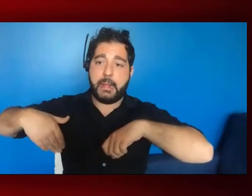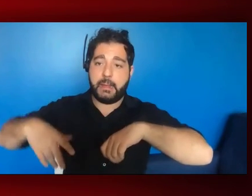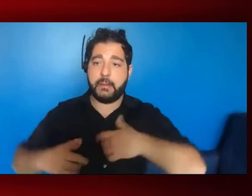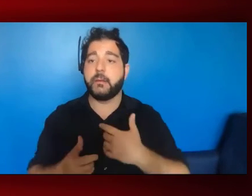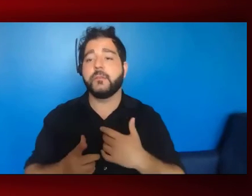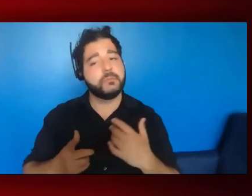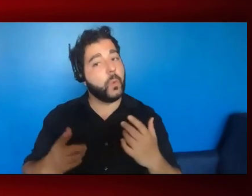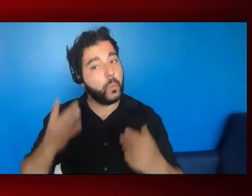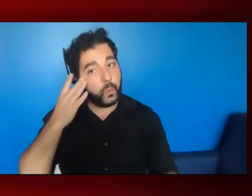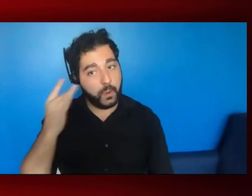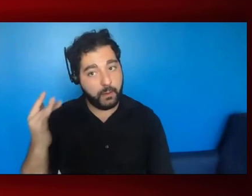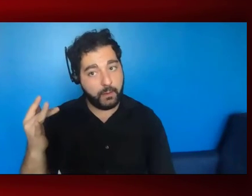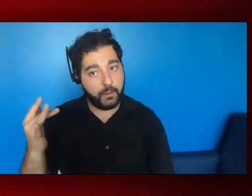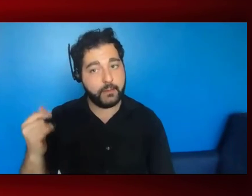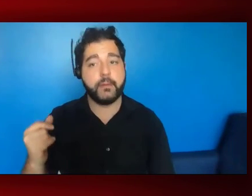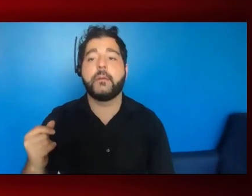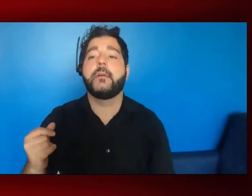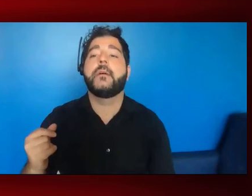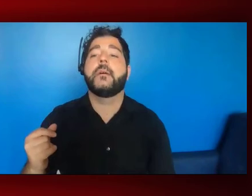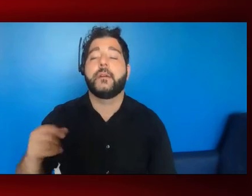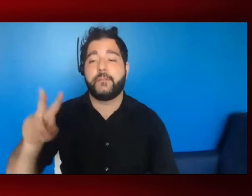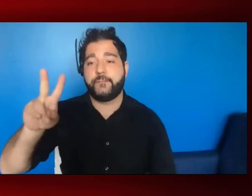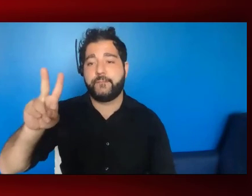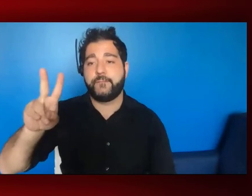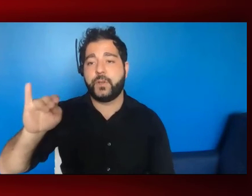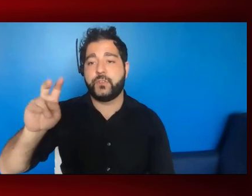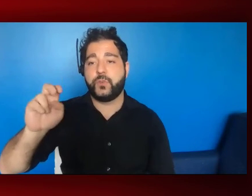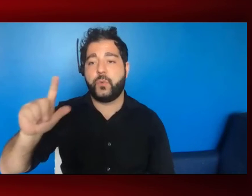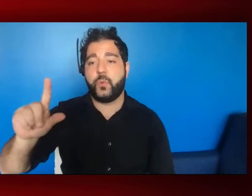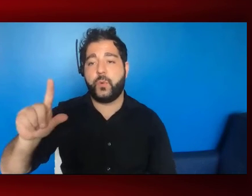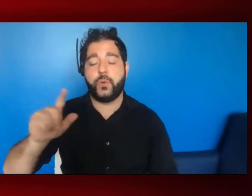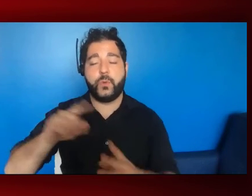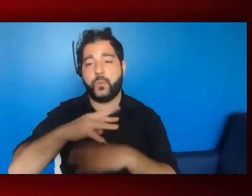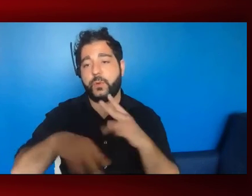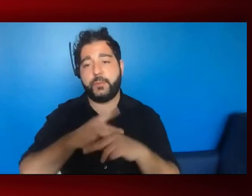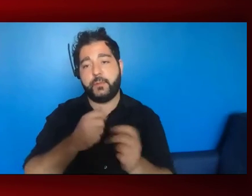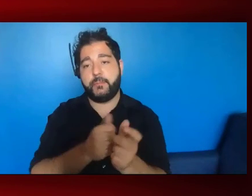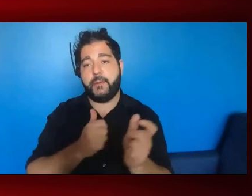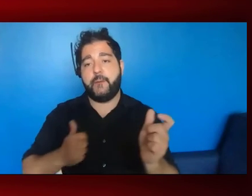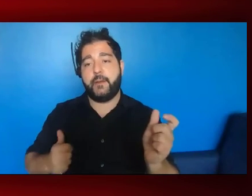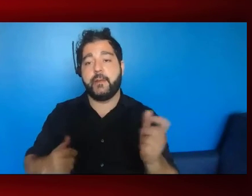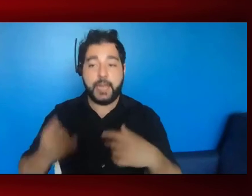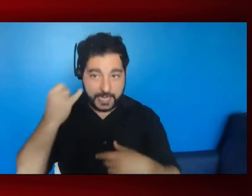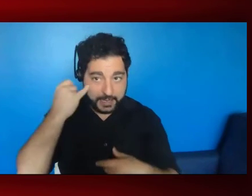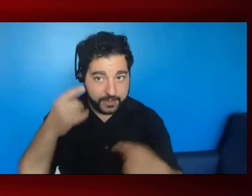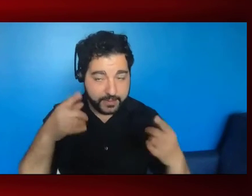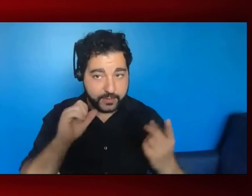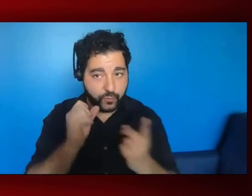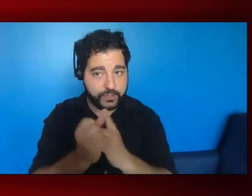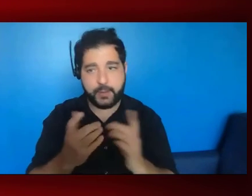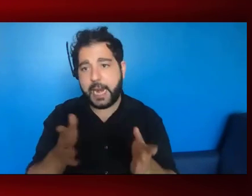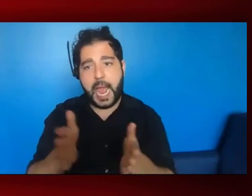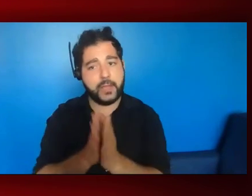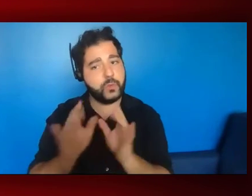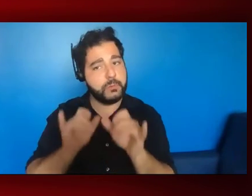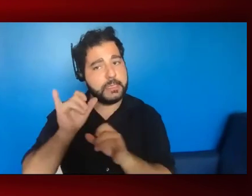That is because in the virtual world, people fall behind. If that is the case, we're going to ask you to stay in the